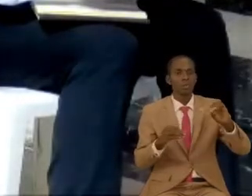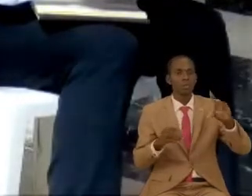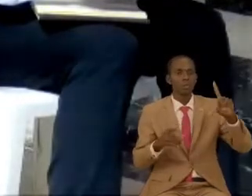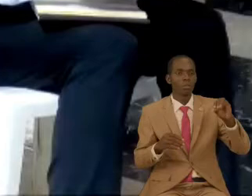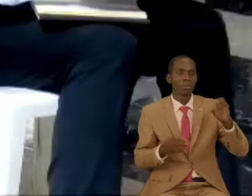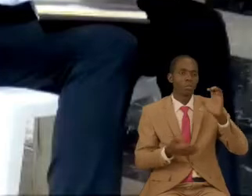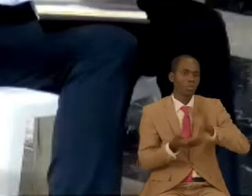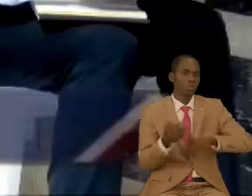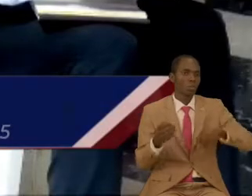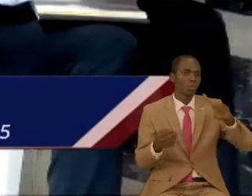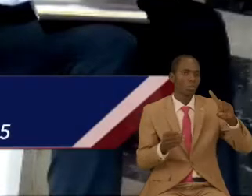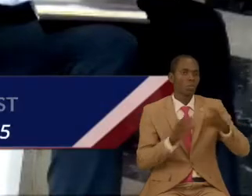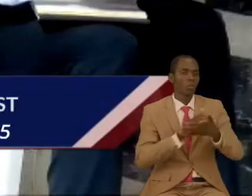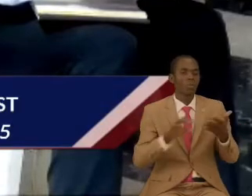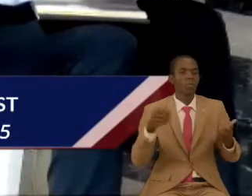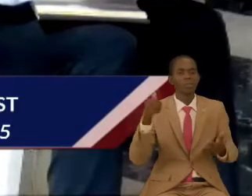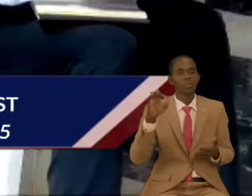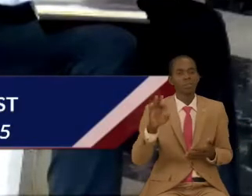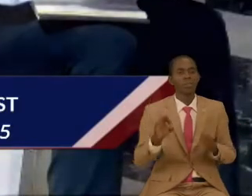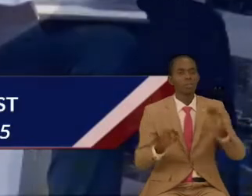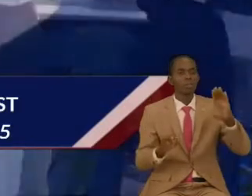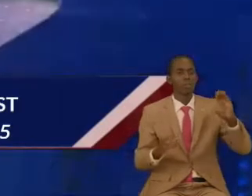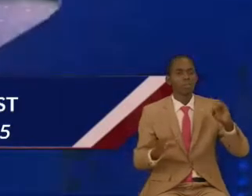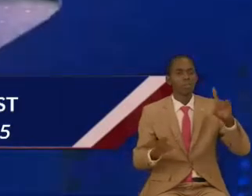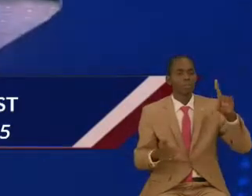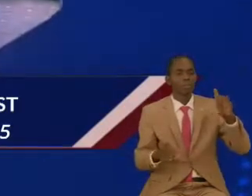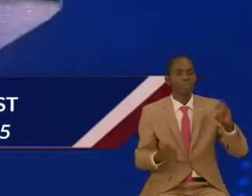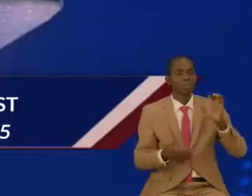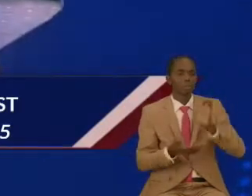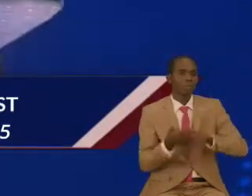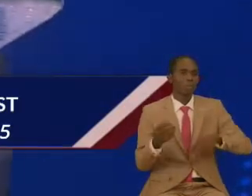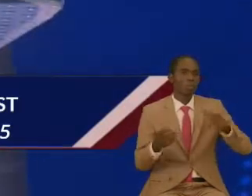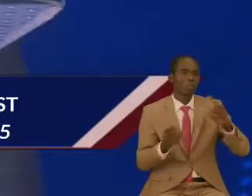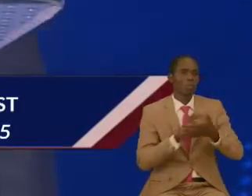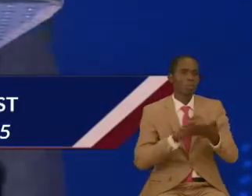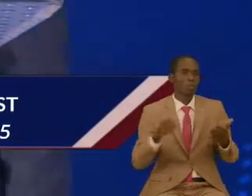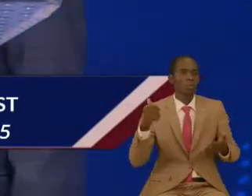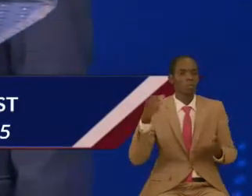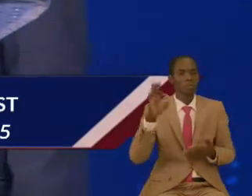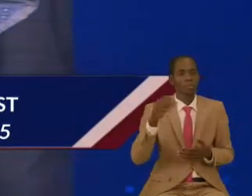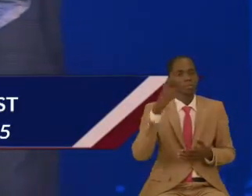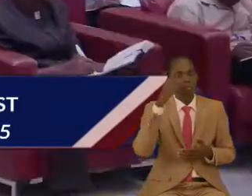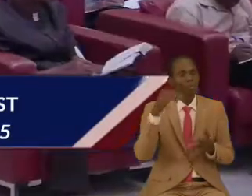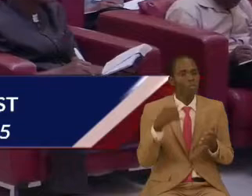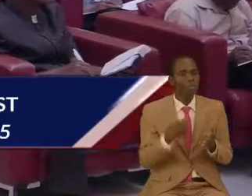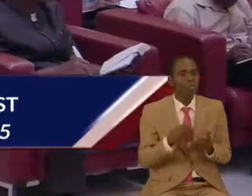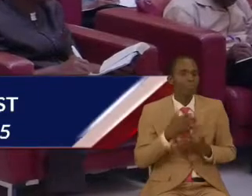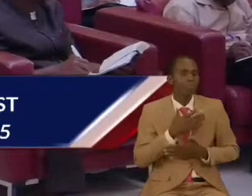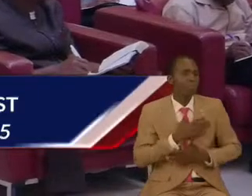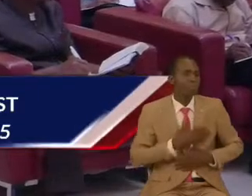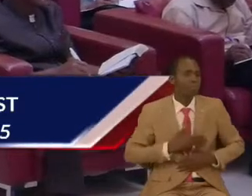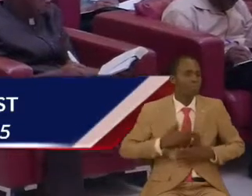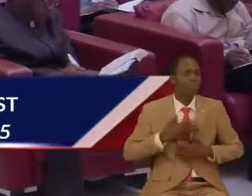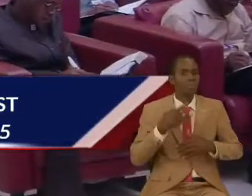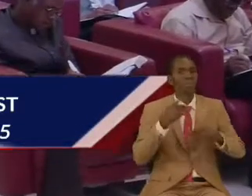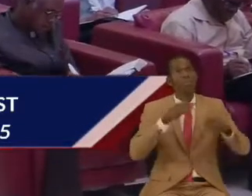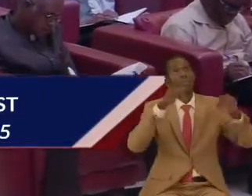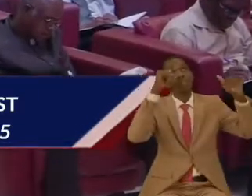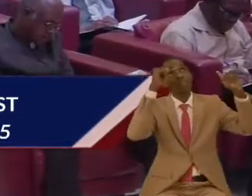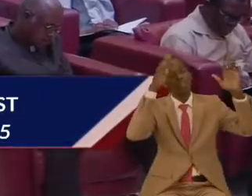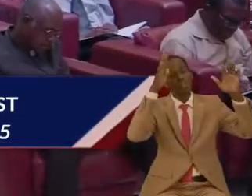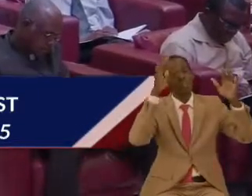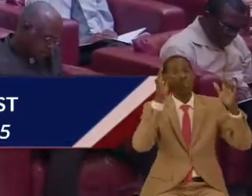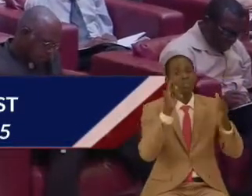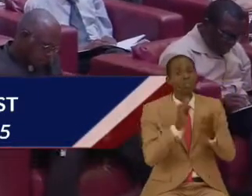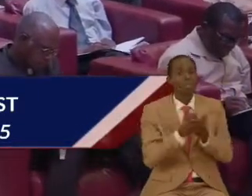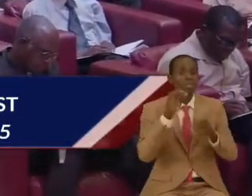verse 19. Colossians 1, verse 19. For it pleased the Father